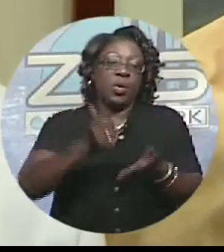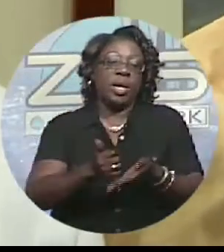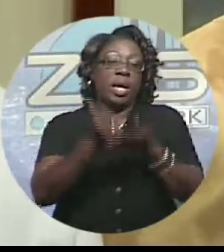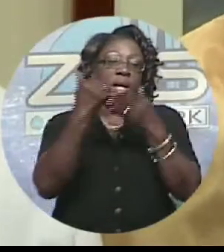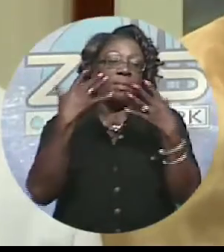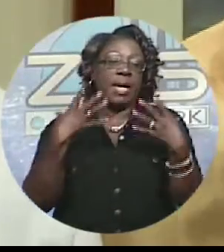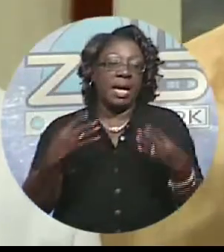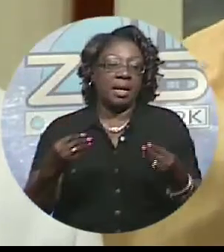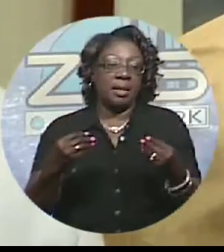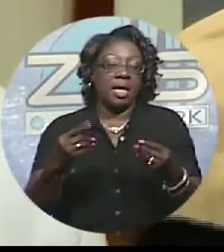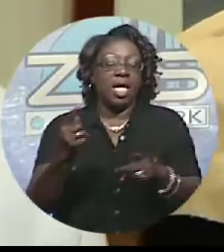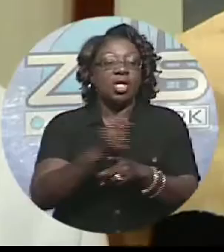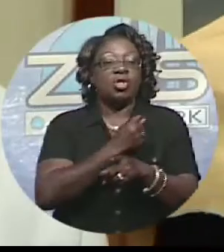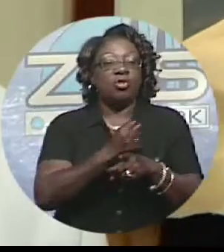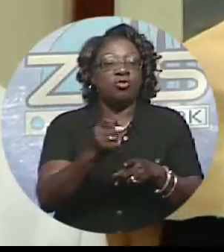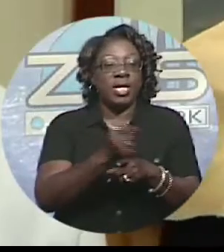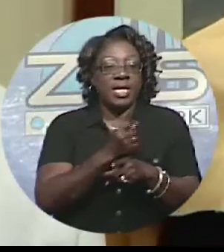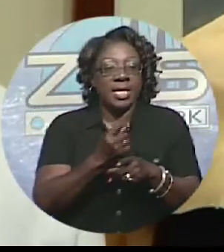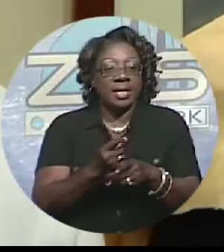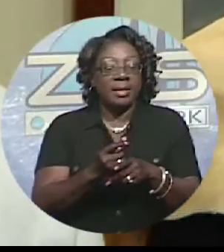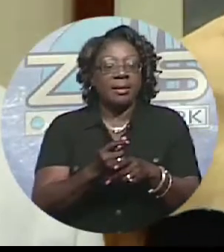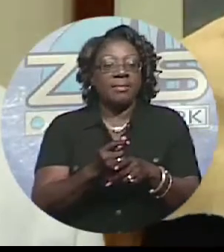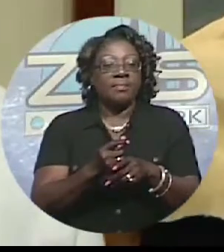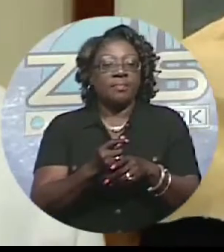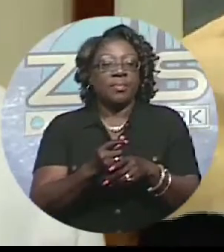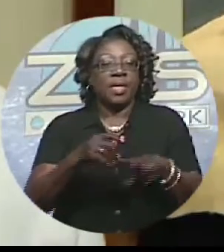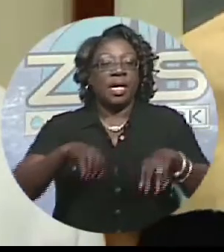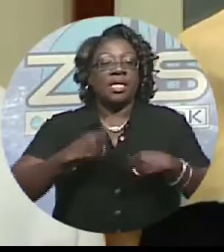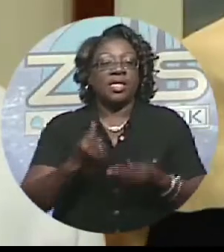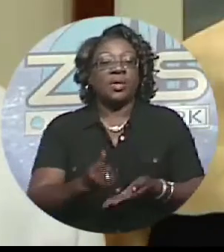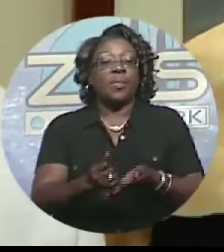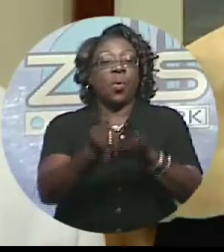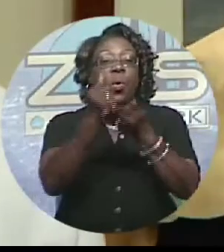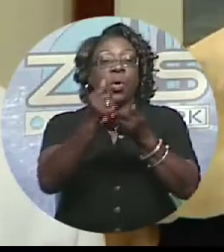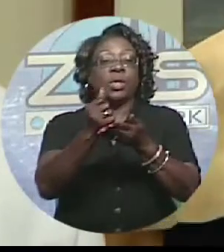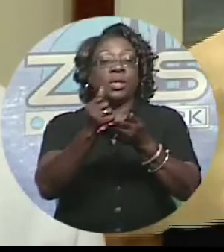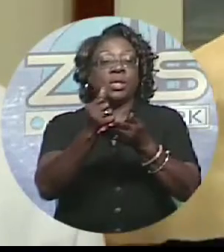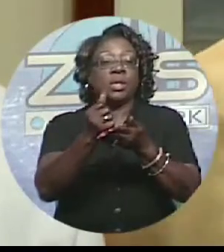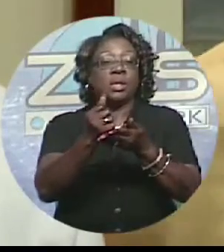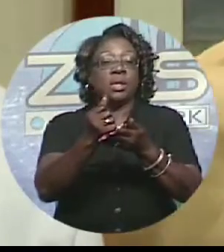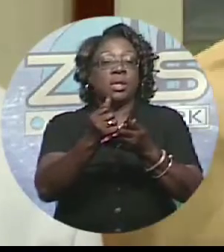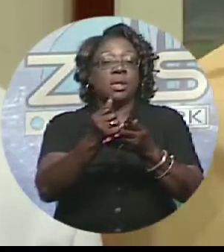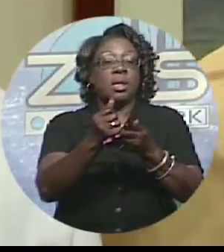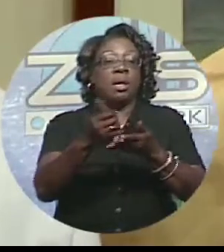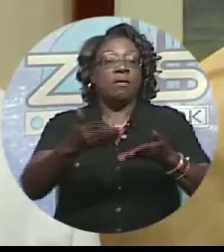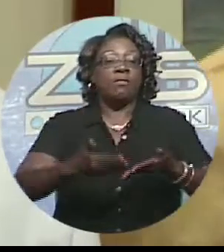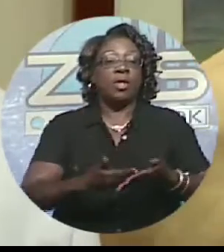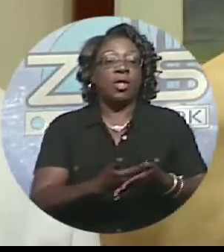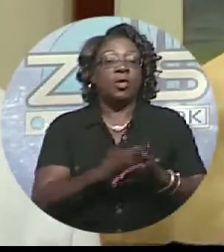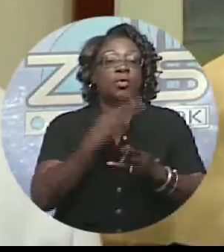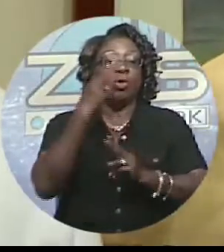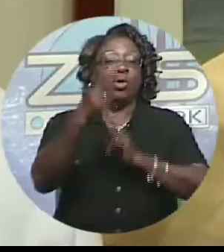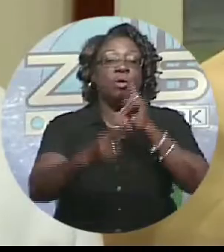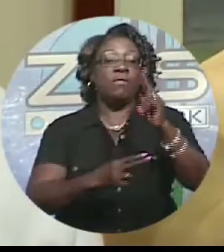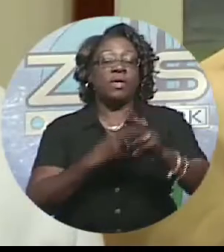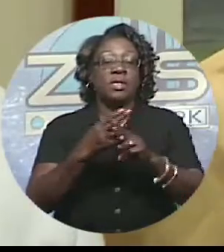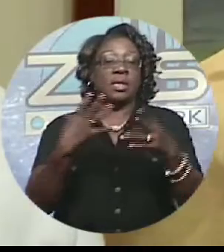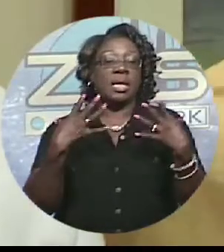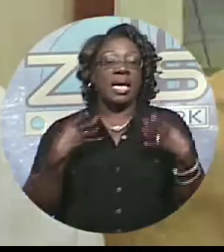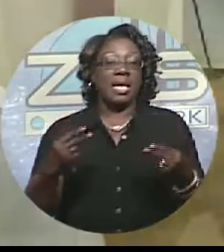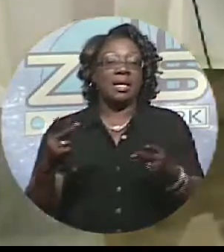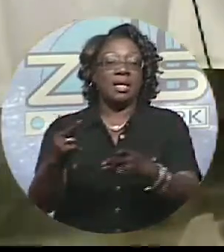as framing how that influences and supports the delivery of the new universal health coverage